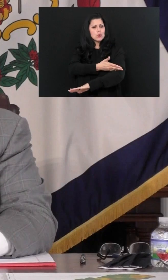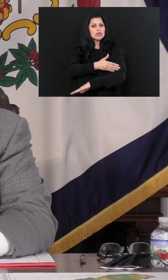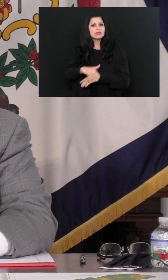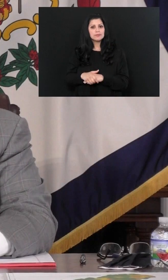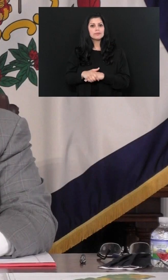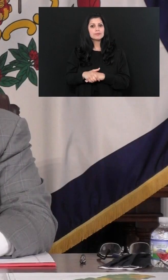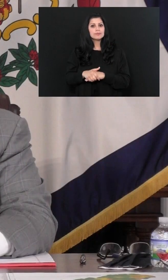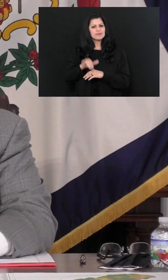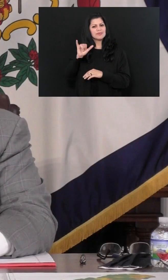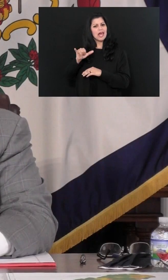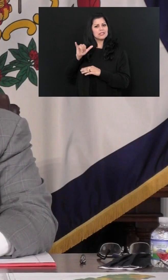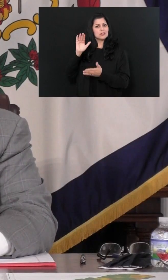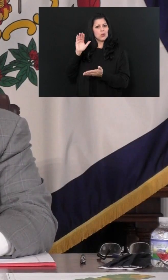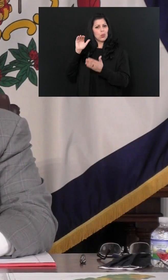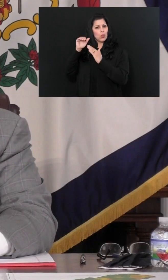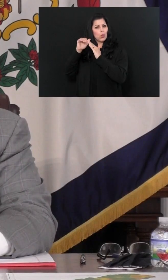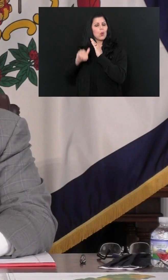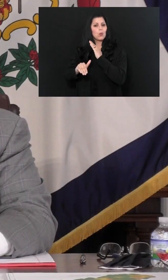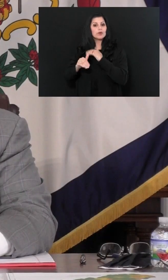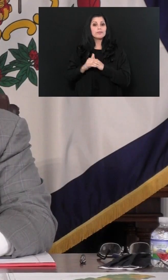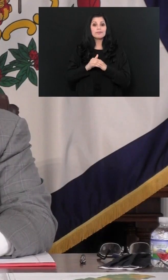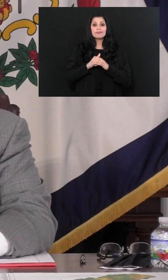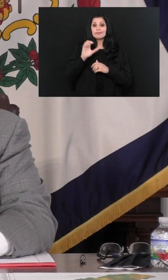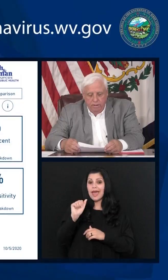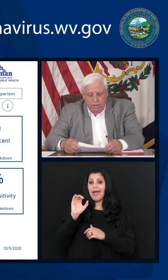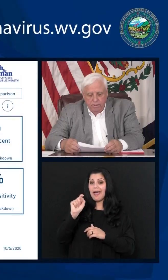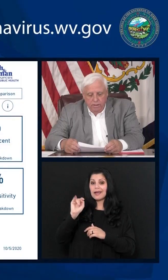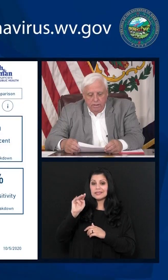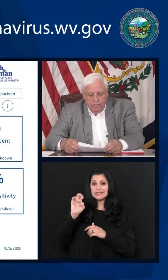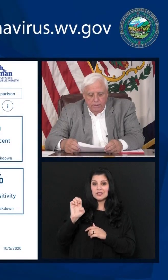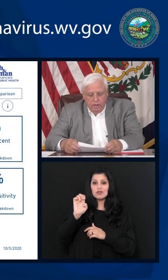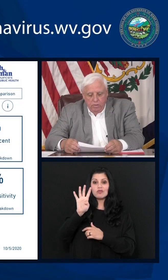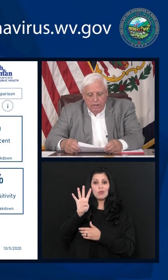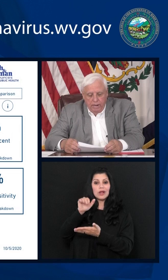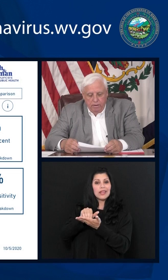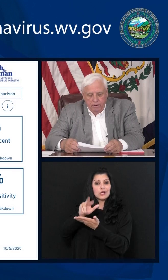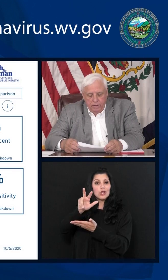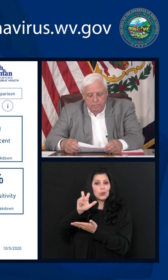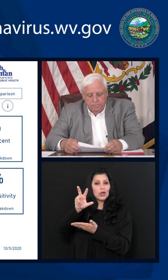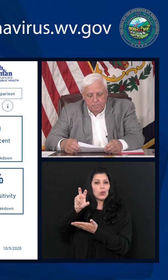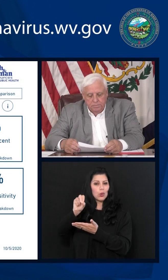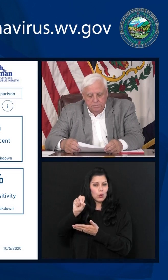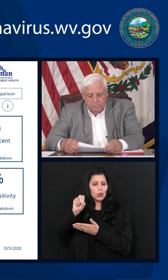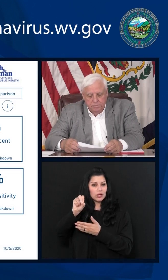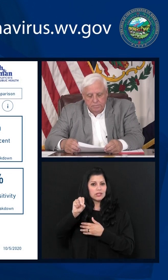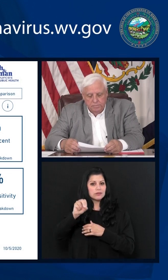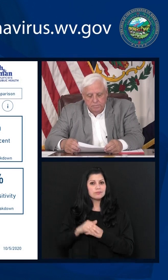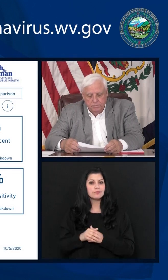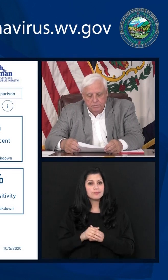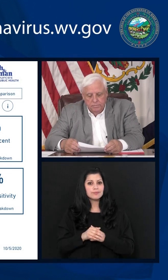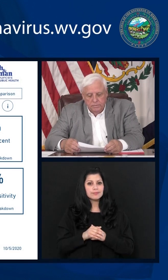Our active cases are at 4,330. You know,